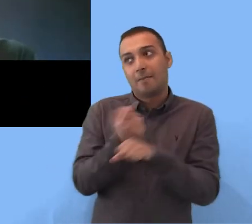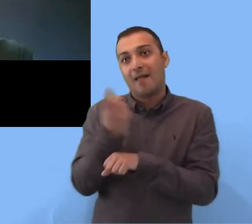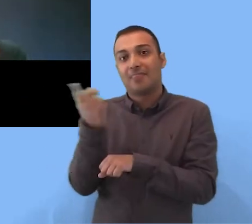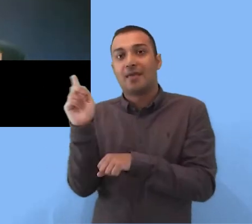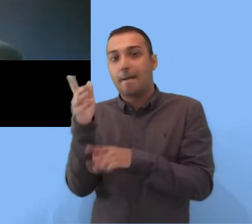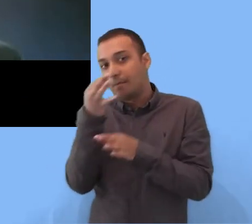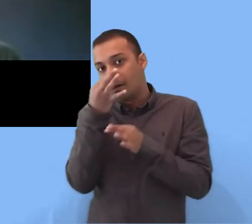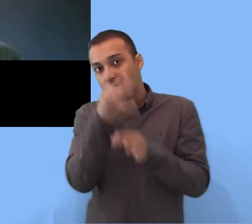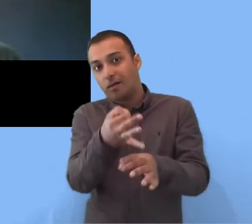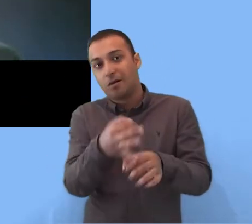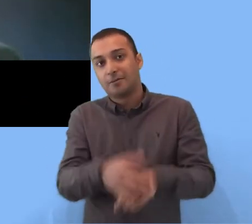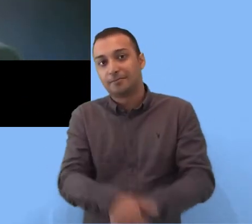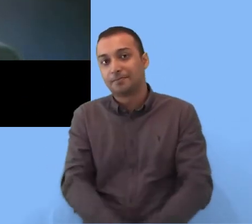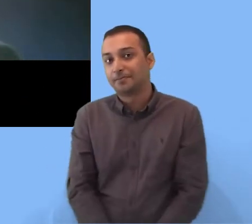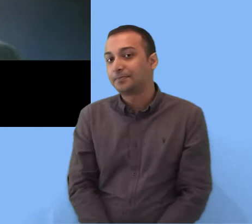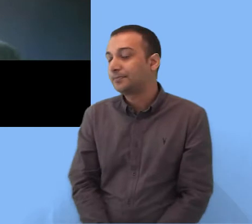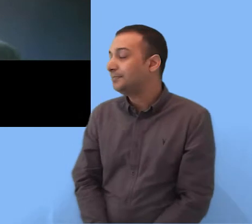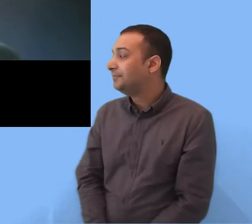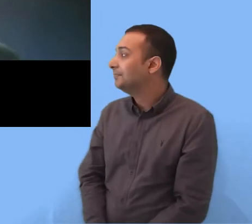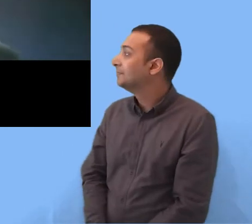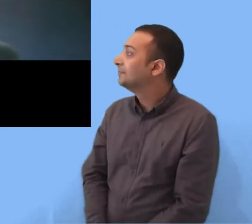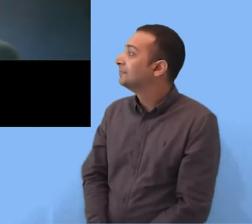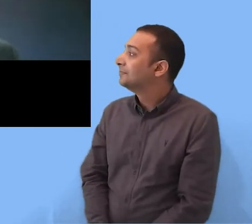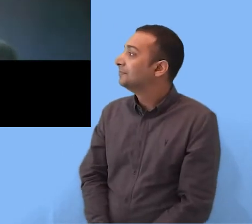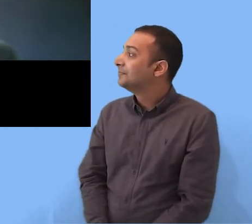Great, thank you. Yeah, and one of the things that I know